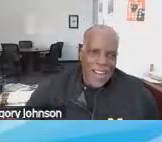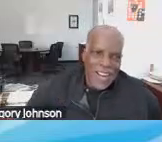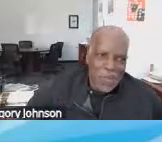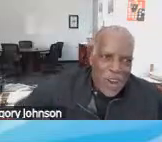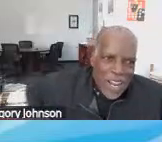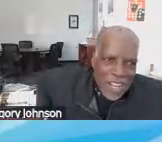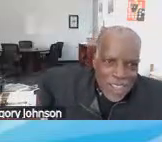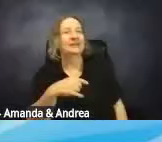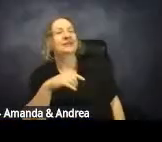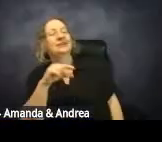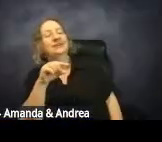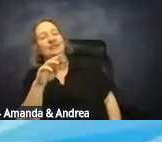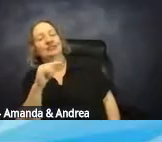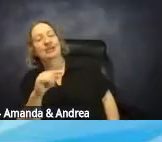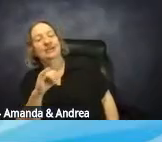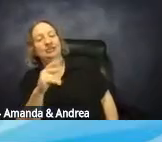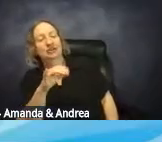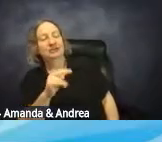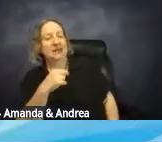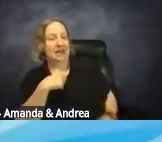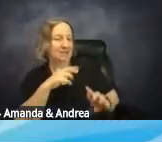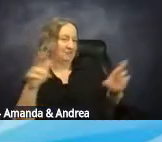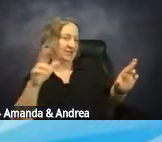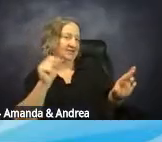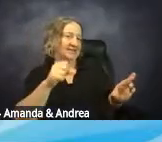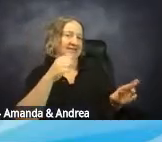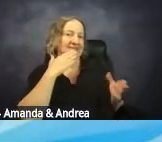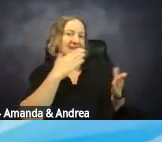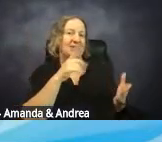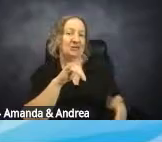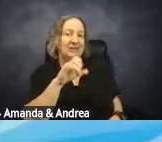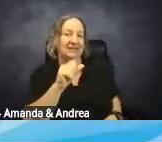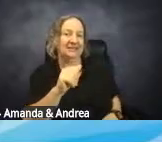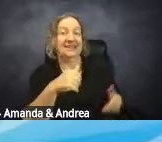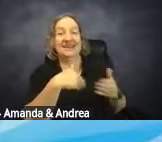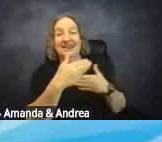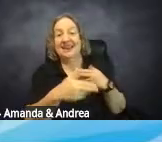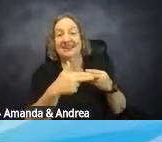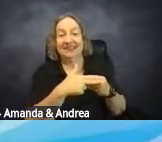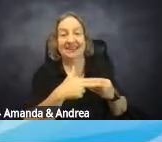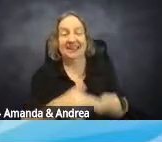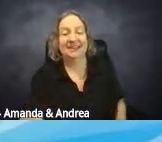I am ready. Thank you, Lisa. So let's go to the next slide.